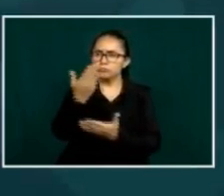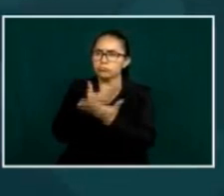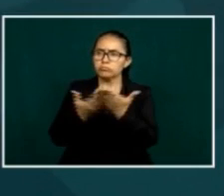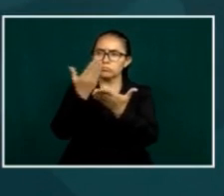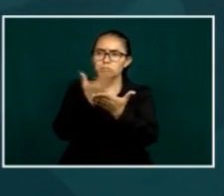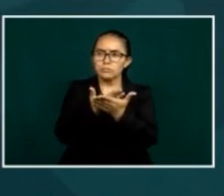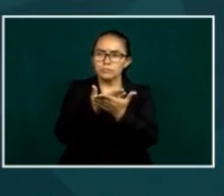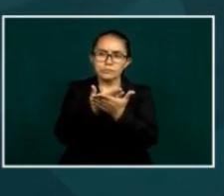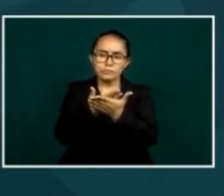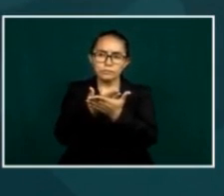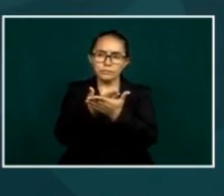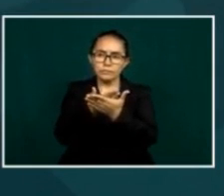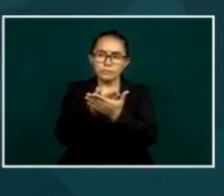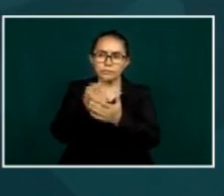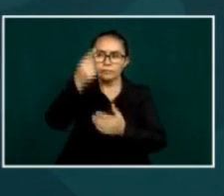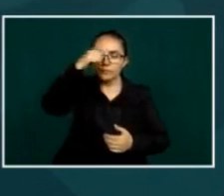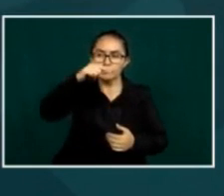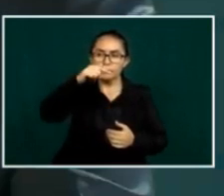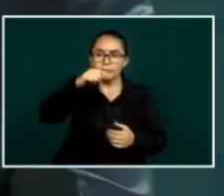a proposal